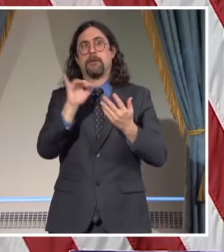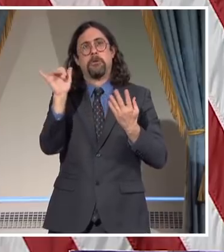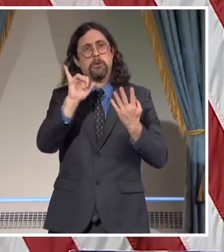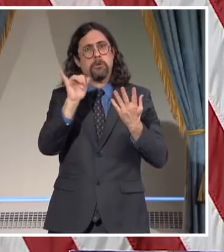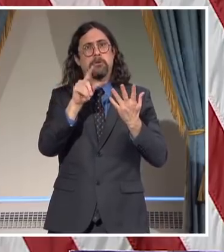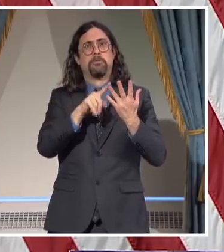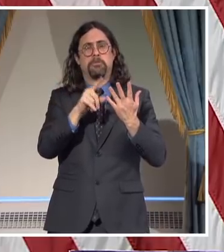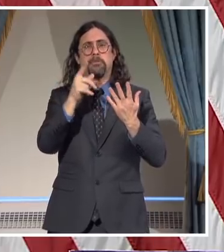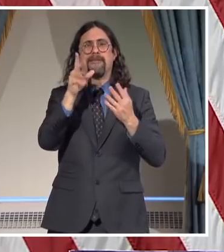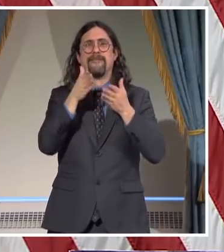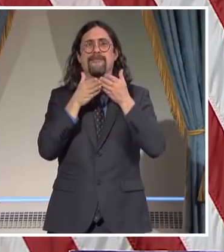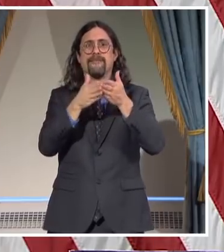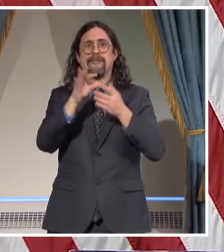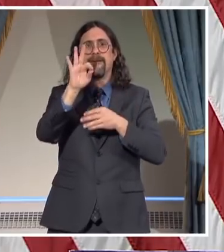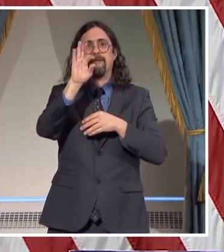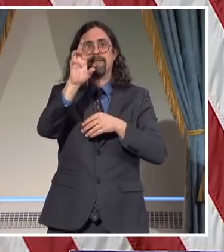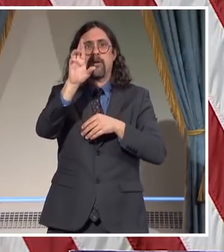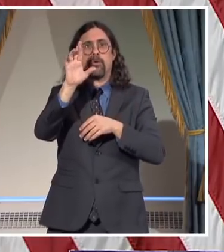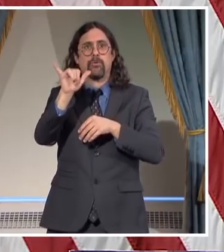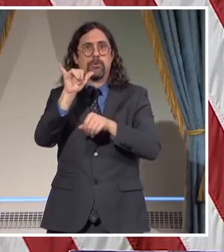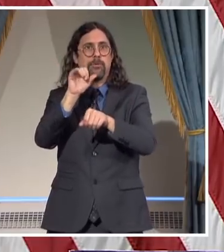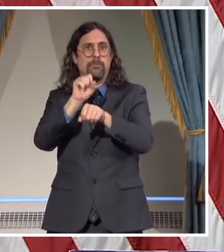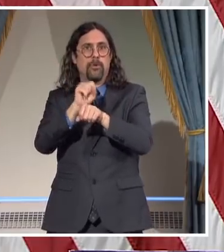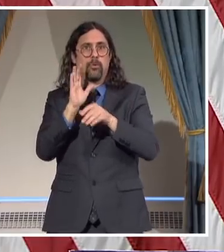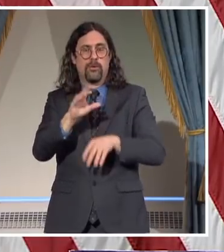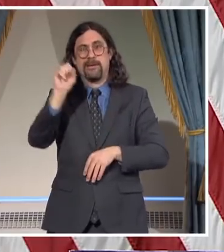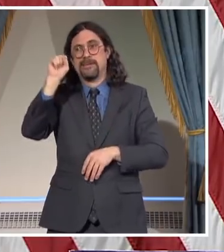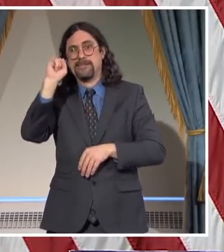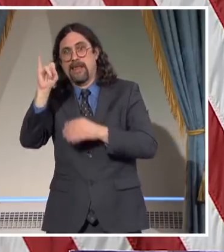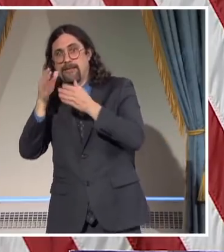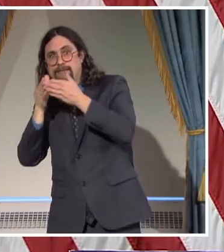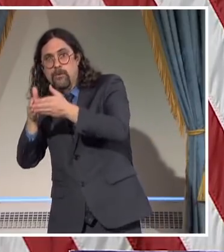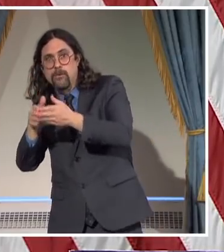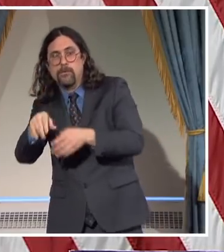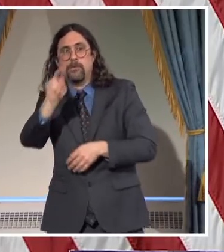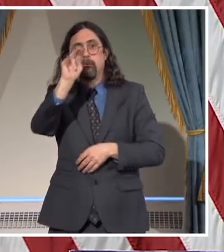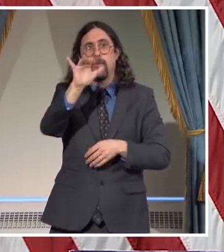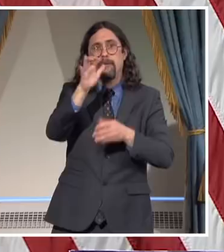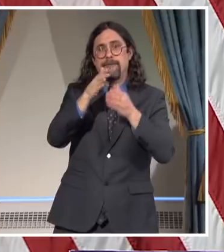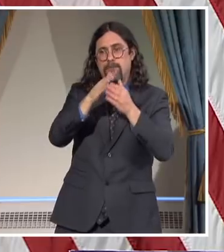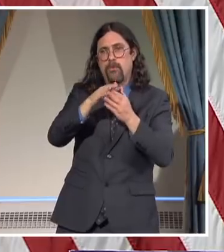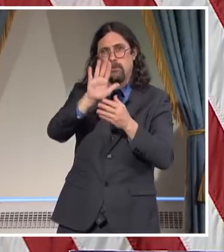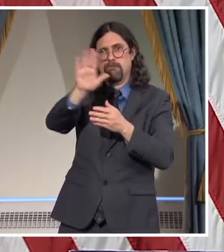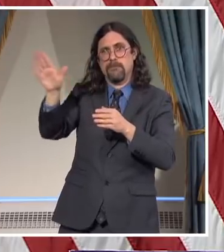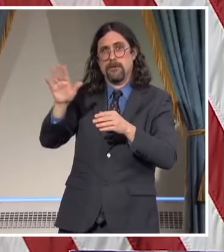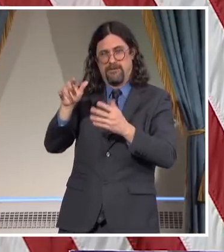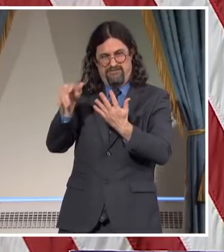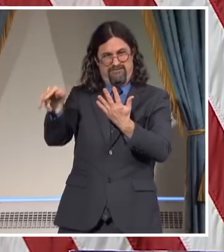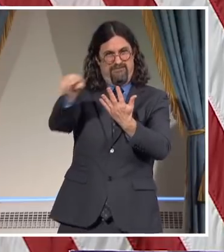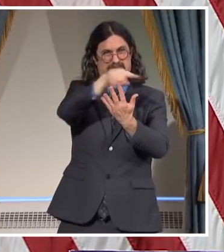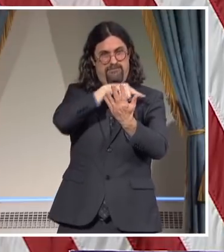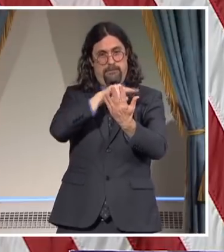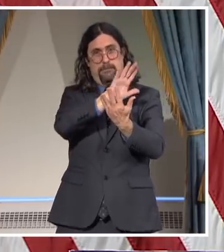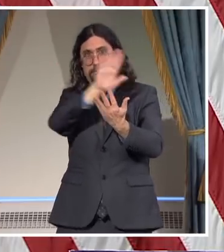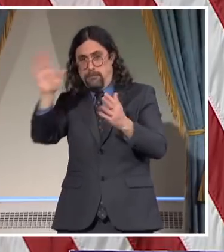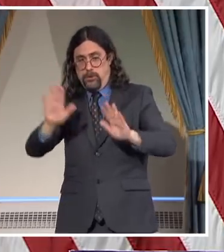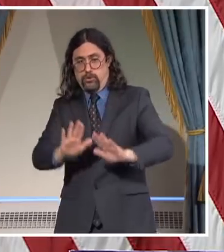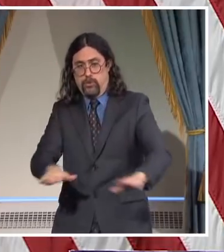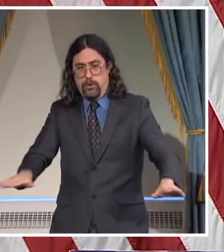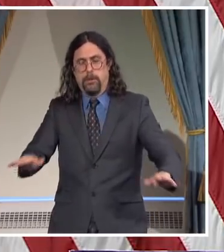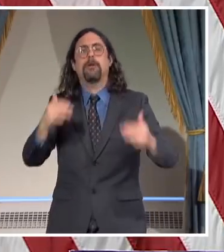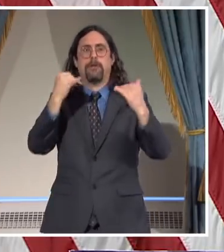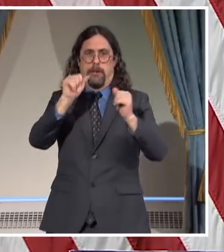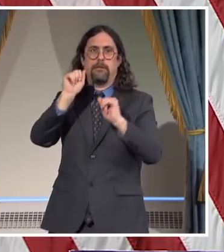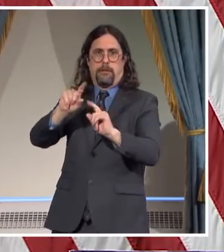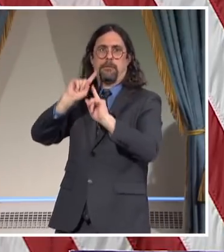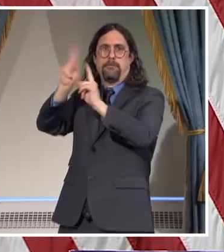workers in having the ability to bring their children to those regional enrichment centers. Department of Environmental Protection essential staff, the people who